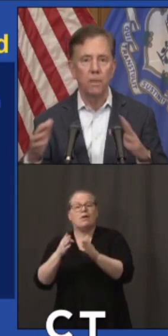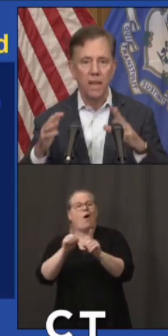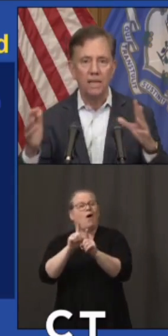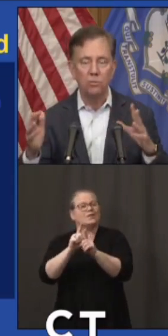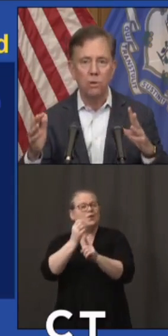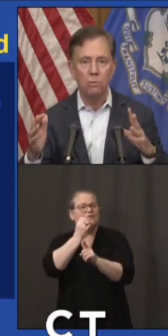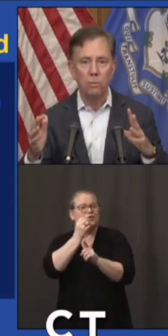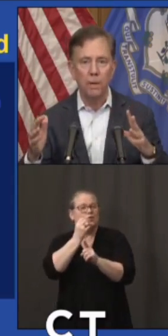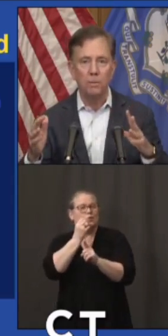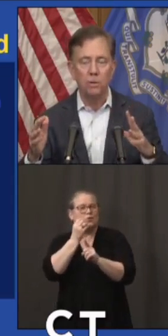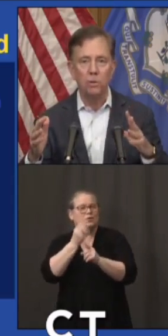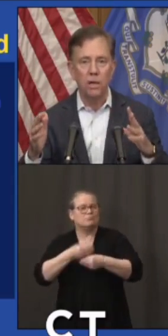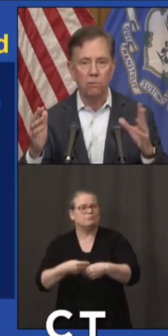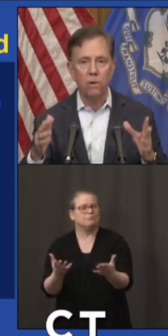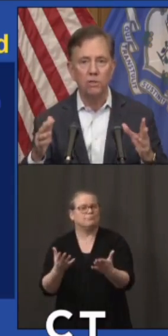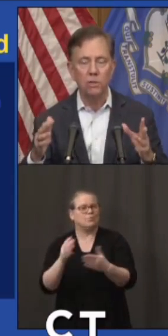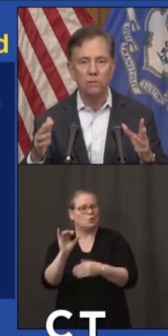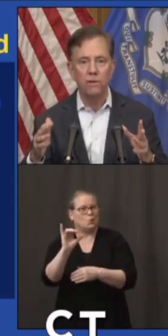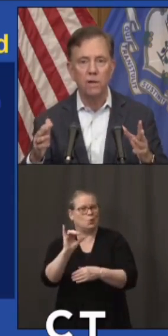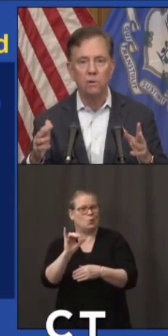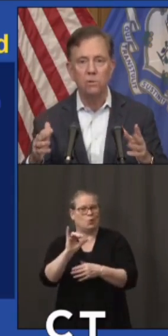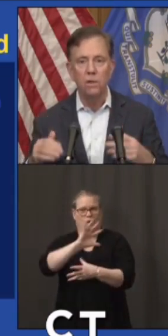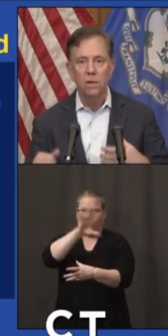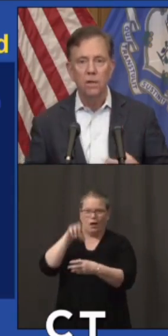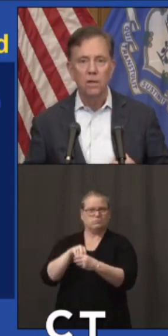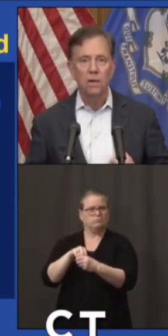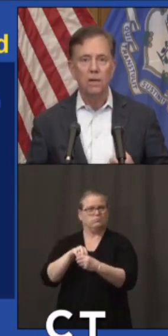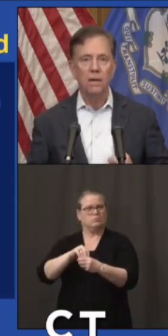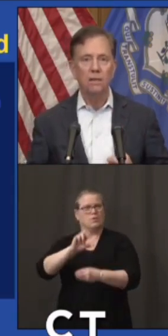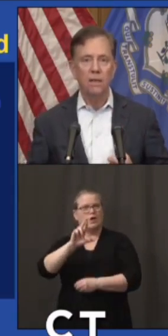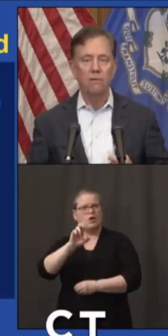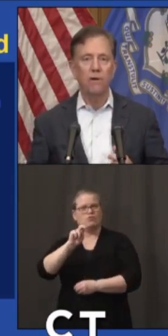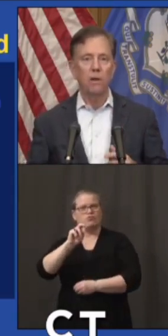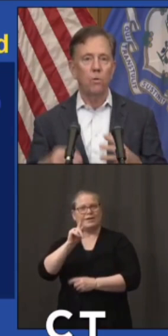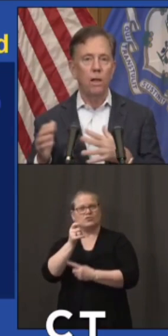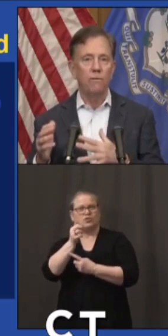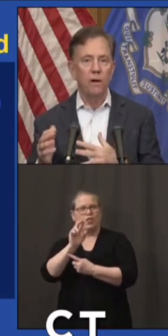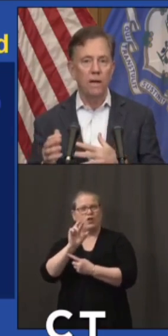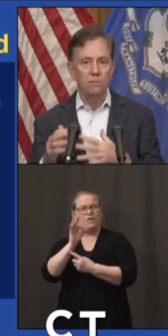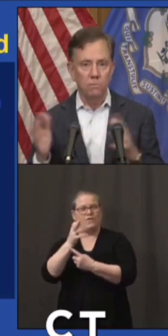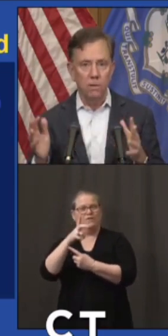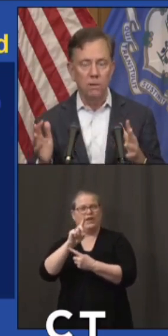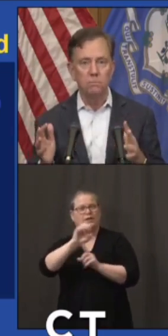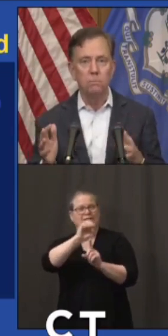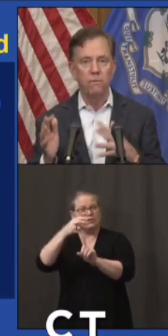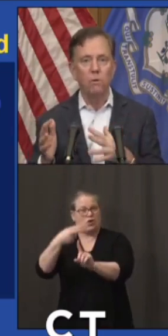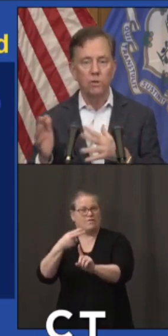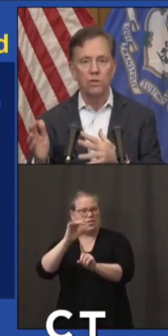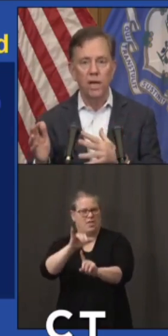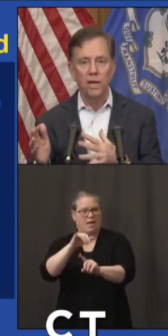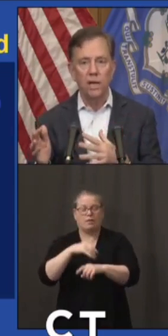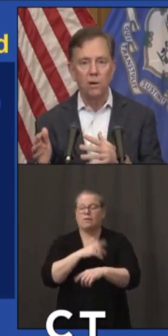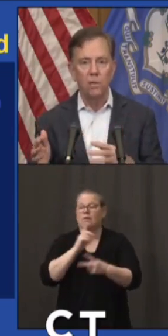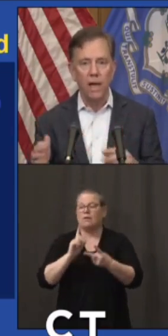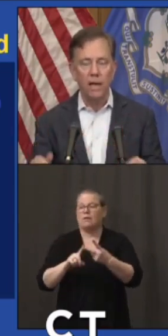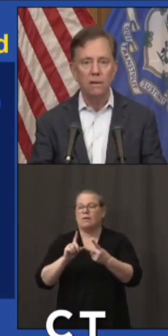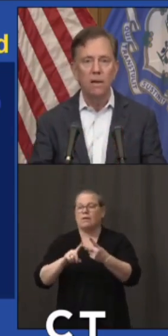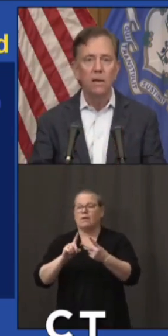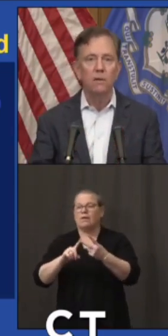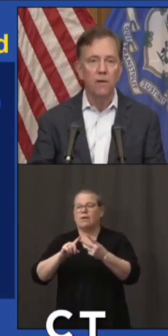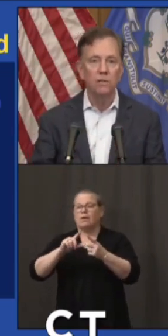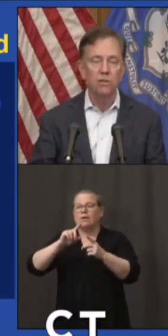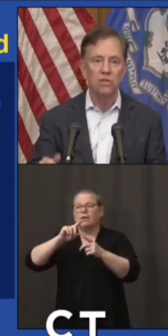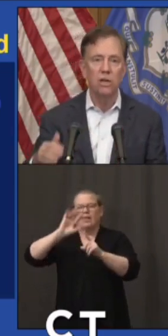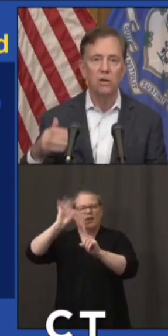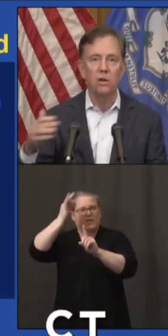So that's where we'll be able to do that at Rentschler Field. I think the federally qualified health folks are taking care of